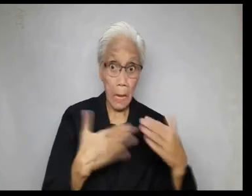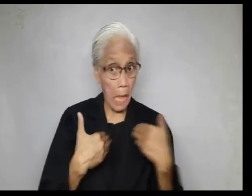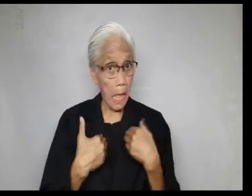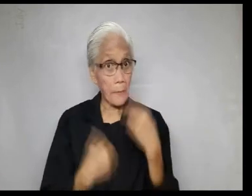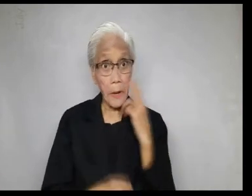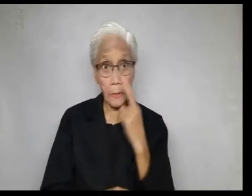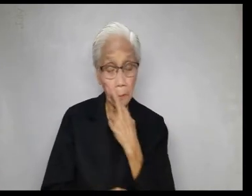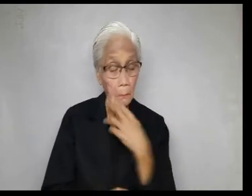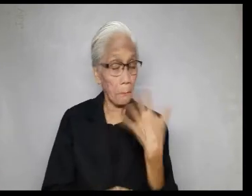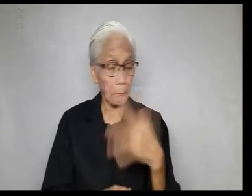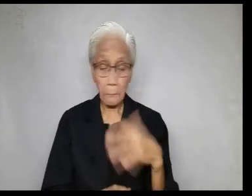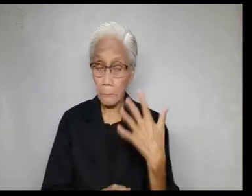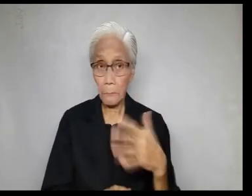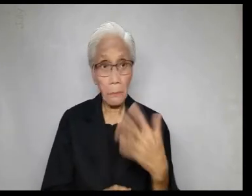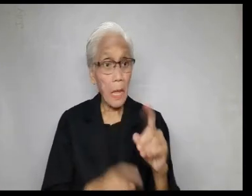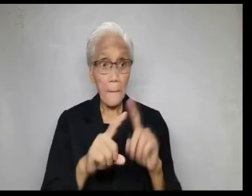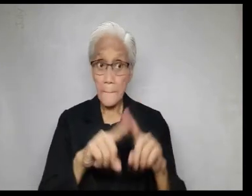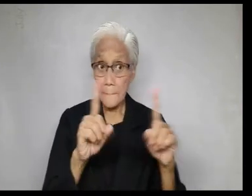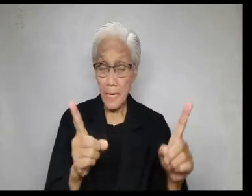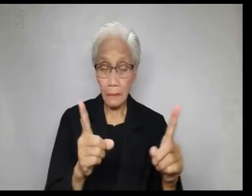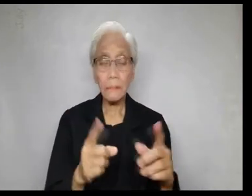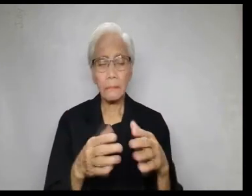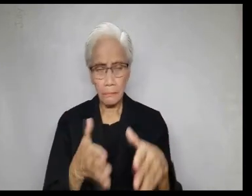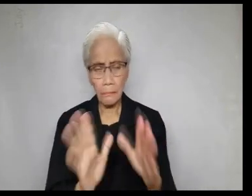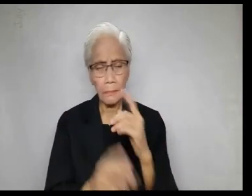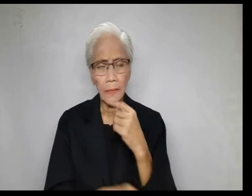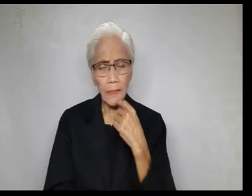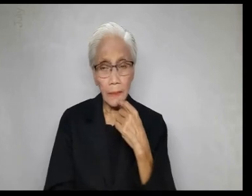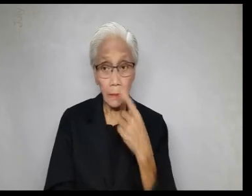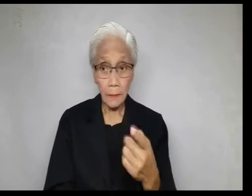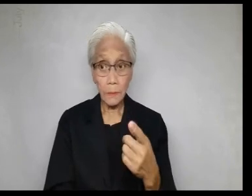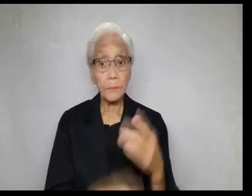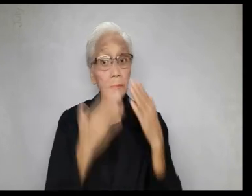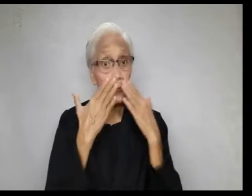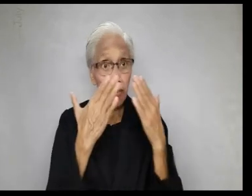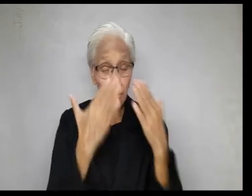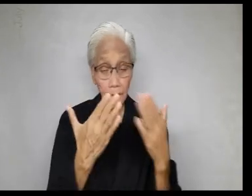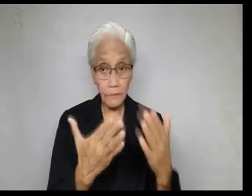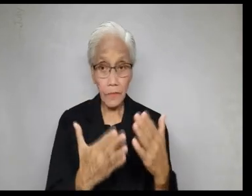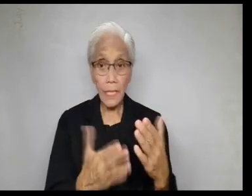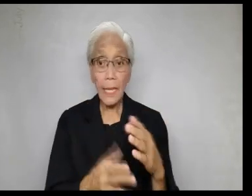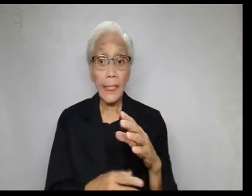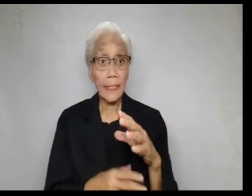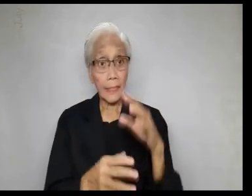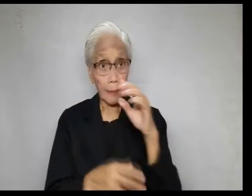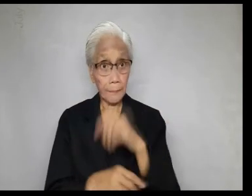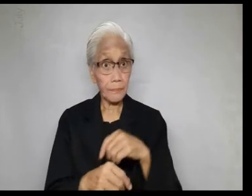thankful that thorns have roses." Beautiful. But let me tell you